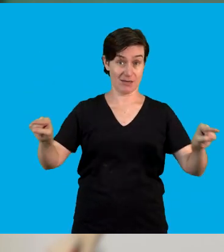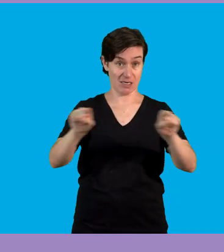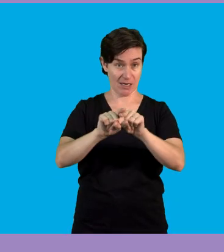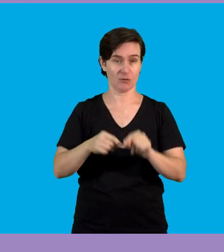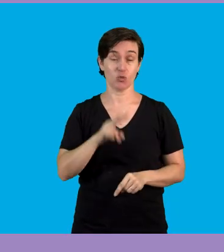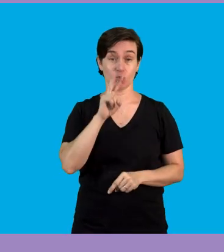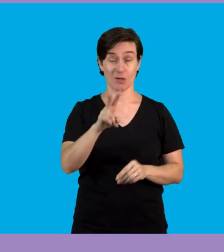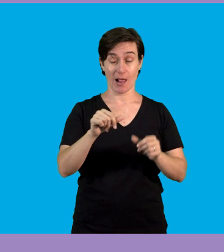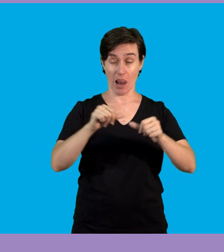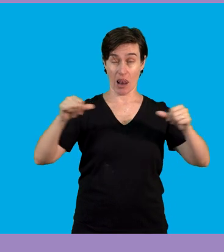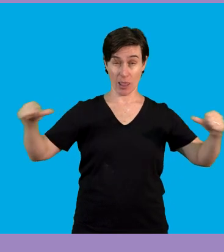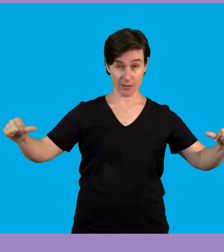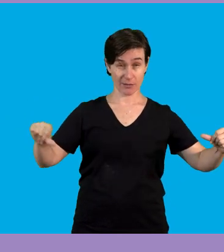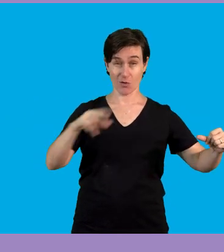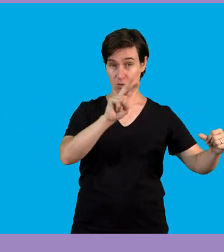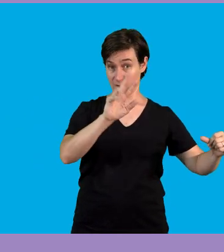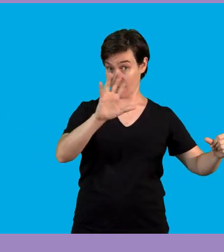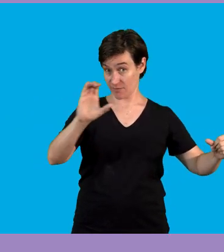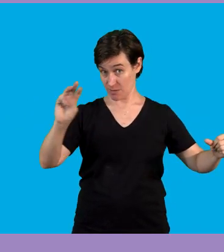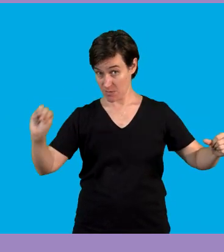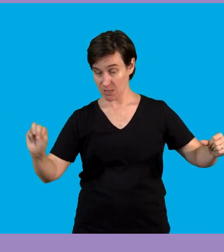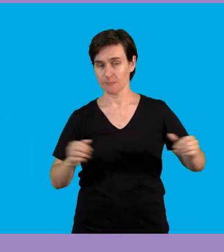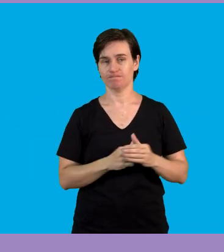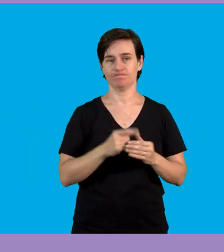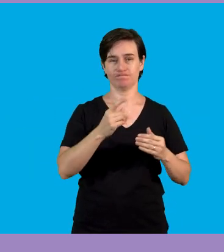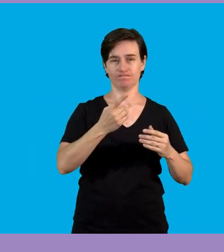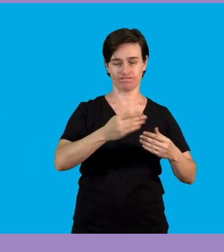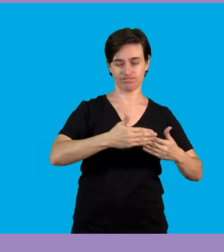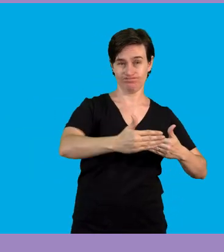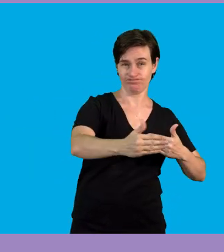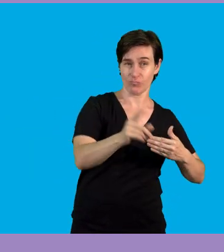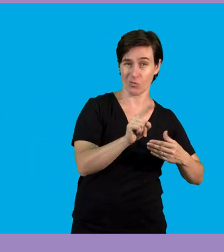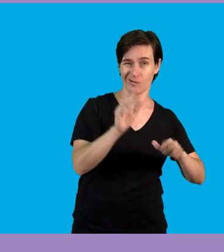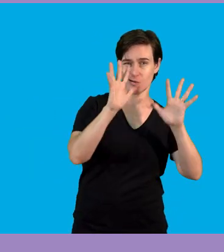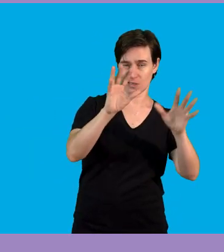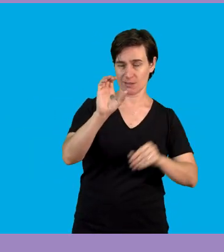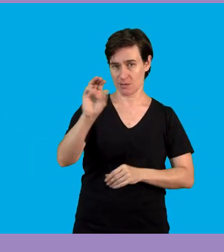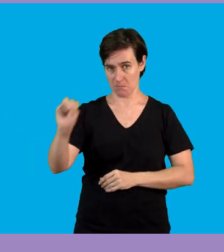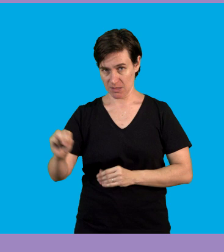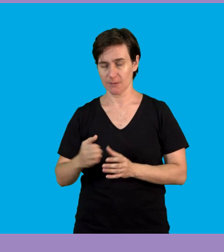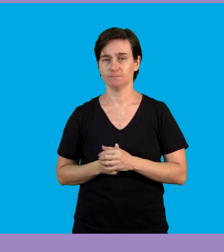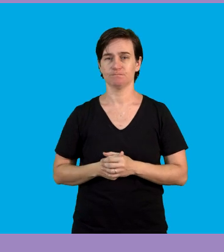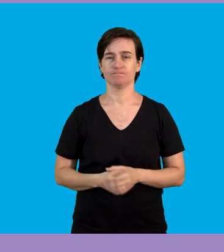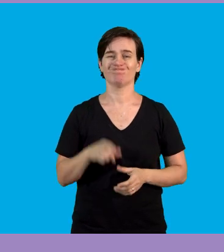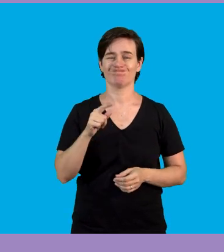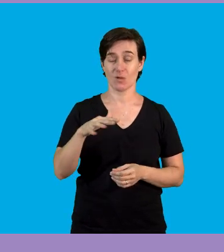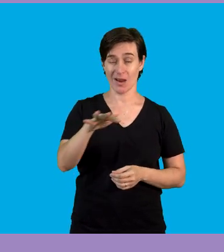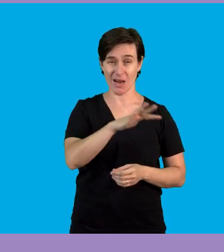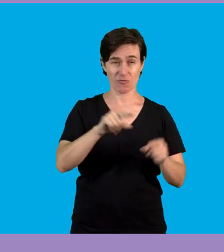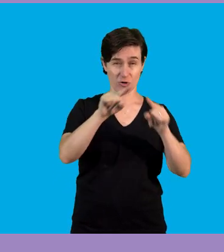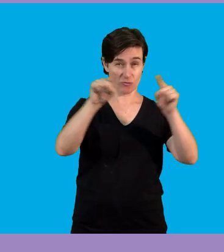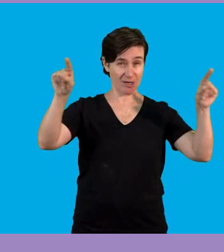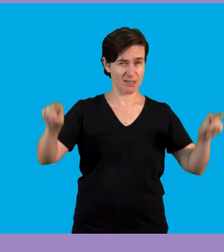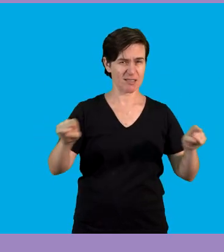given a rectangle that has a length of 25 centimeters and a breadth of 10 centimeters. Now the area of